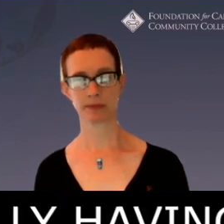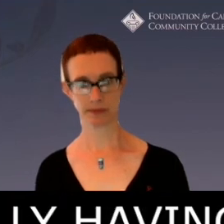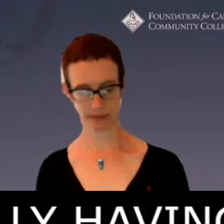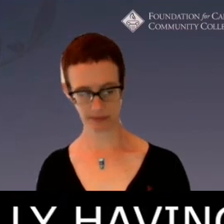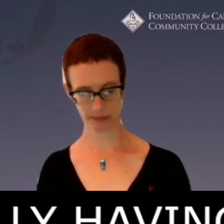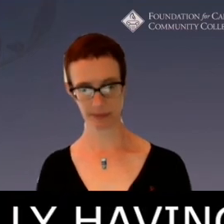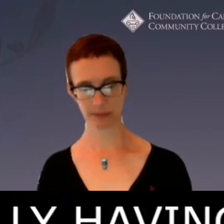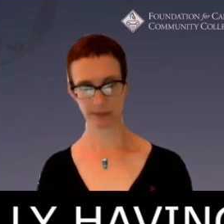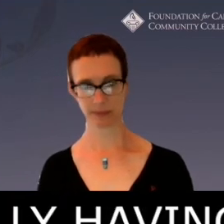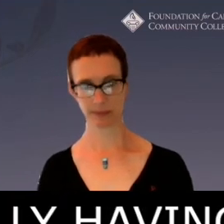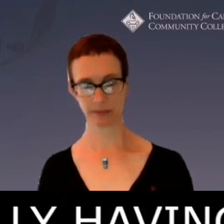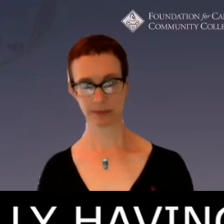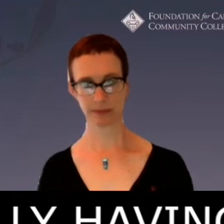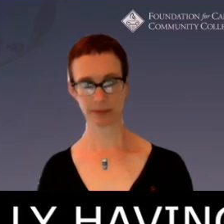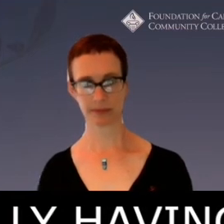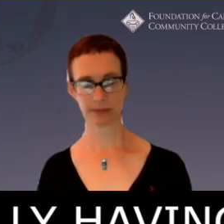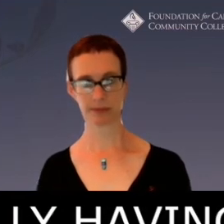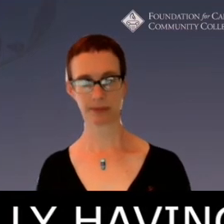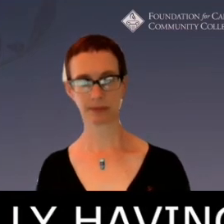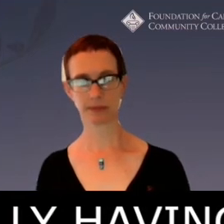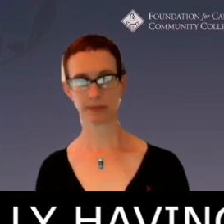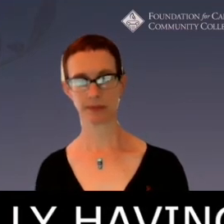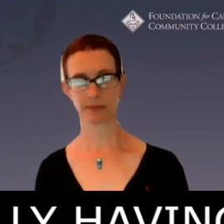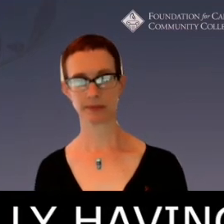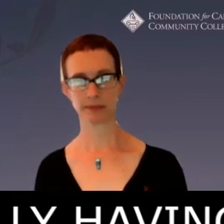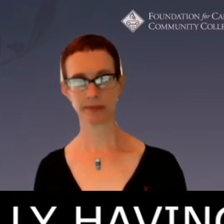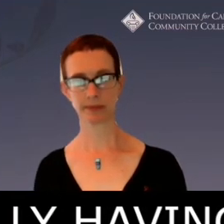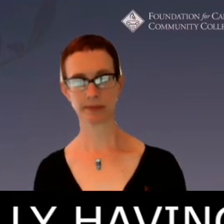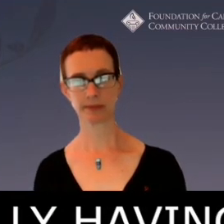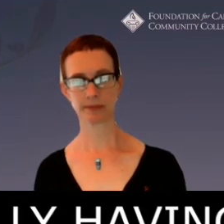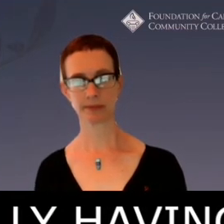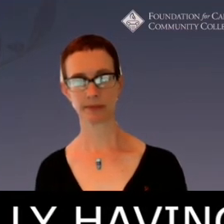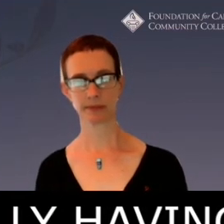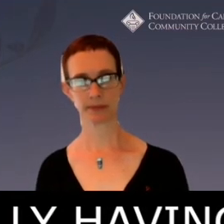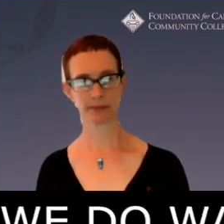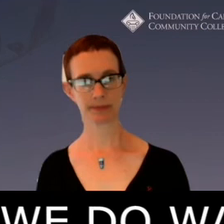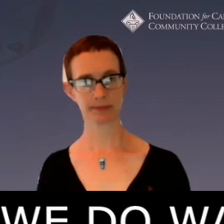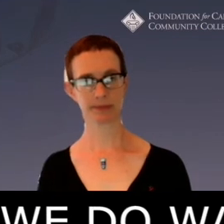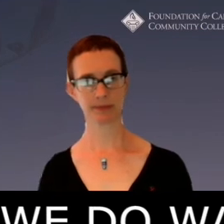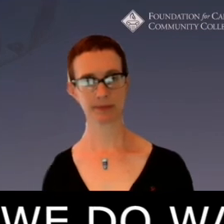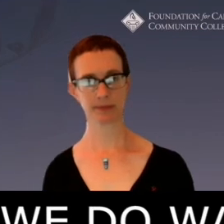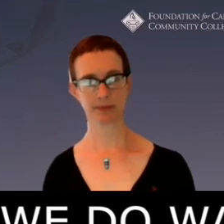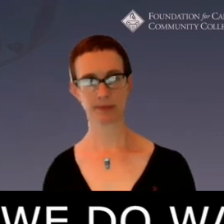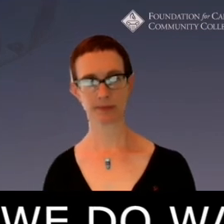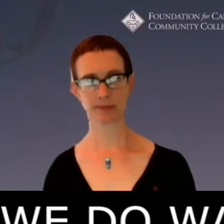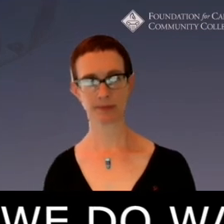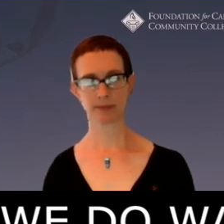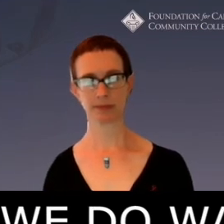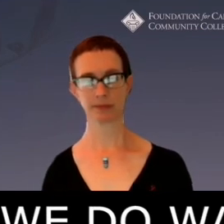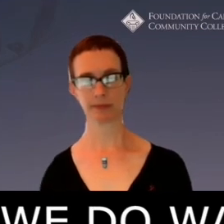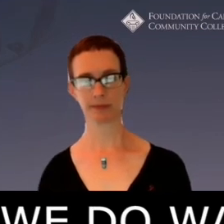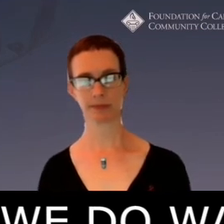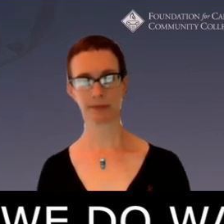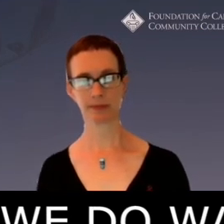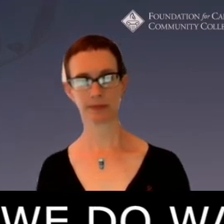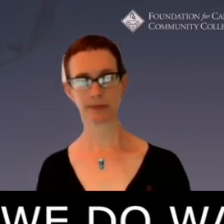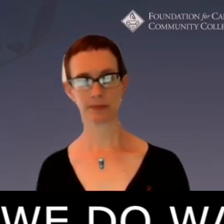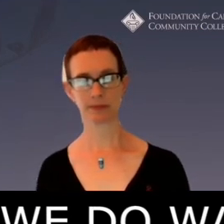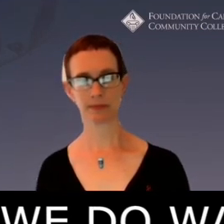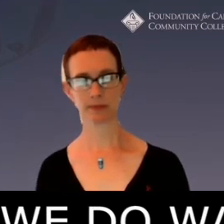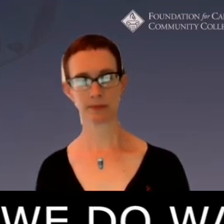list. So we do want to make that available. So we also will